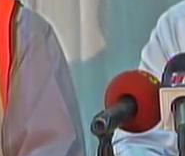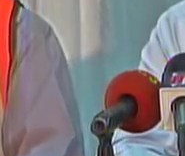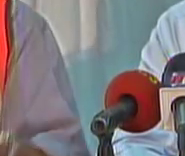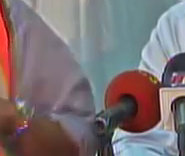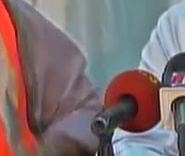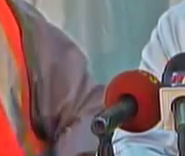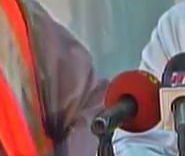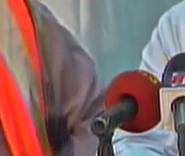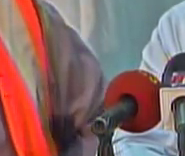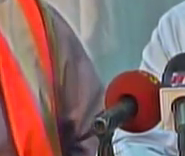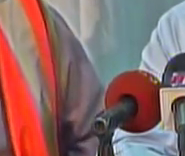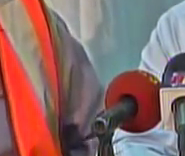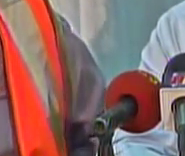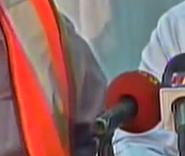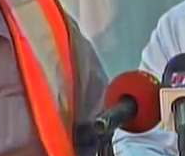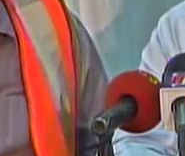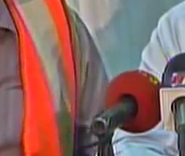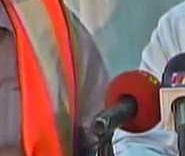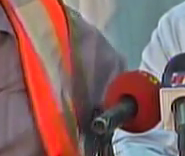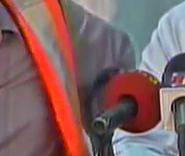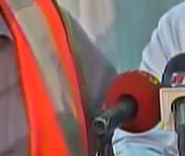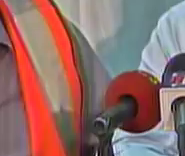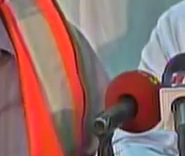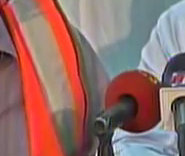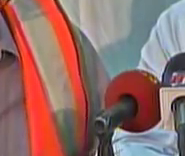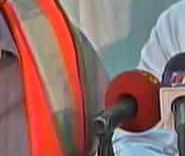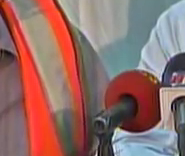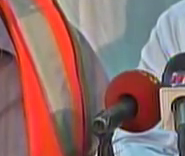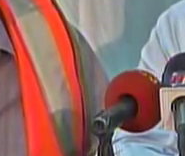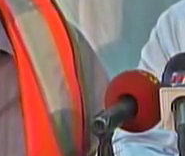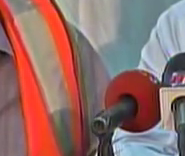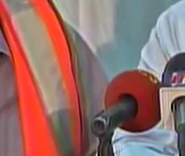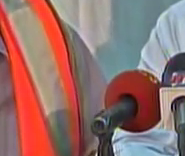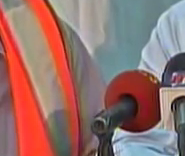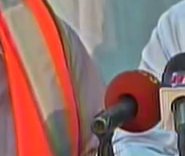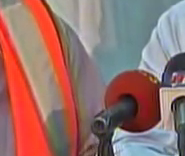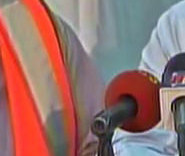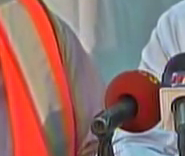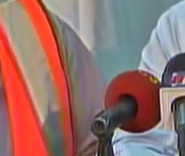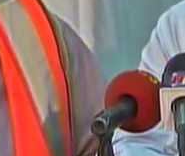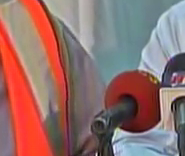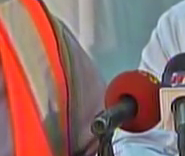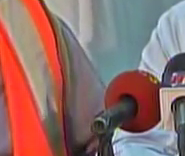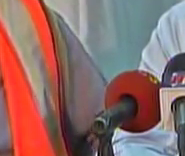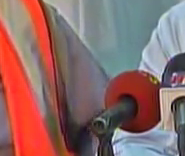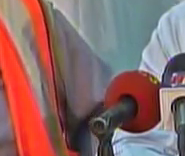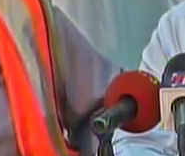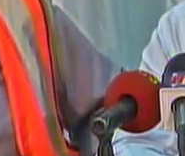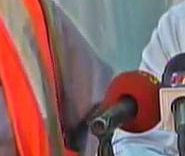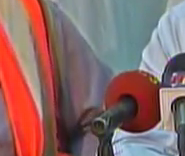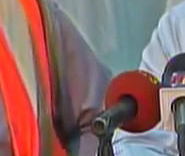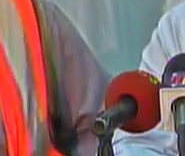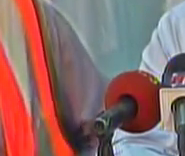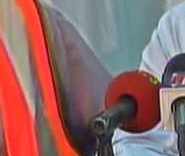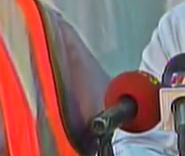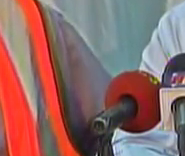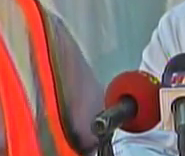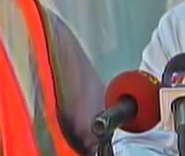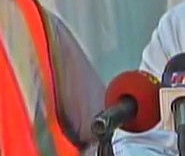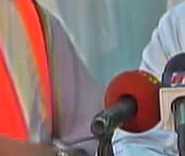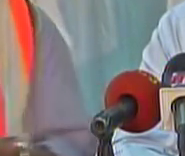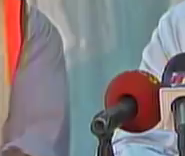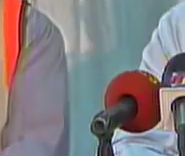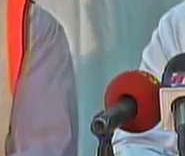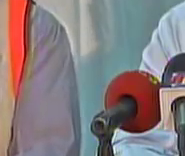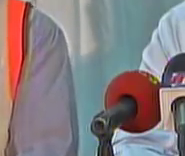media release saying that that is simply not true. I'll use this opportunity to just tell persons that leptospirosis can